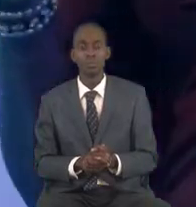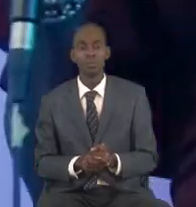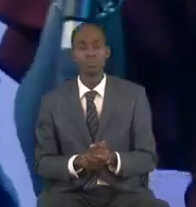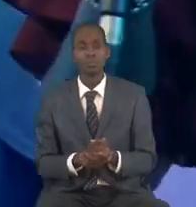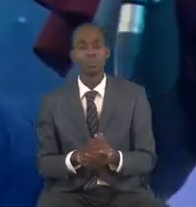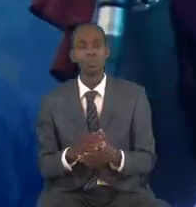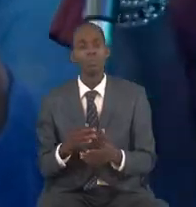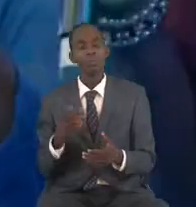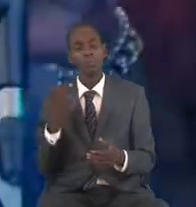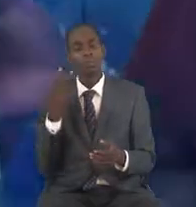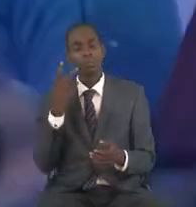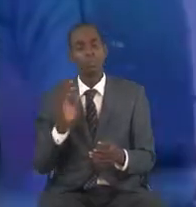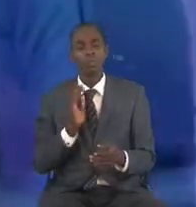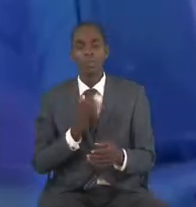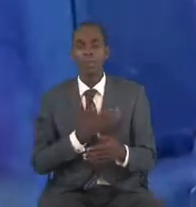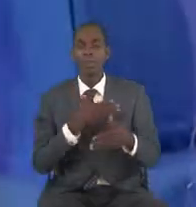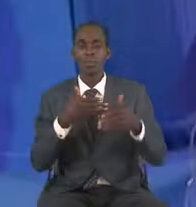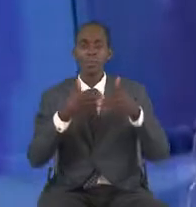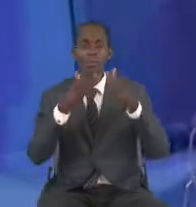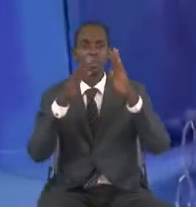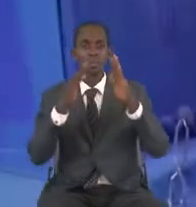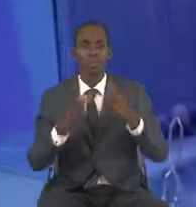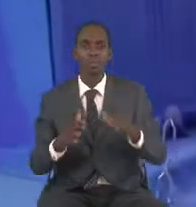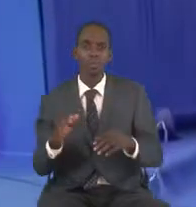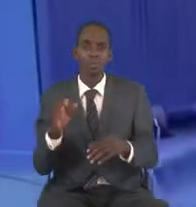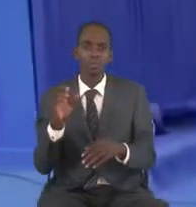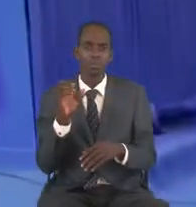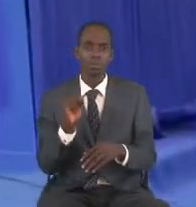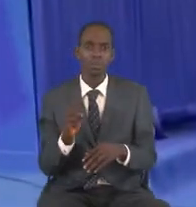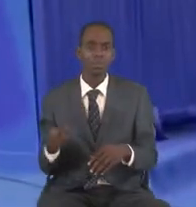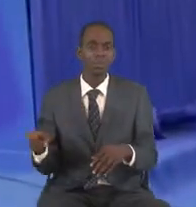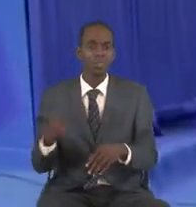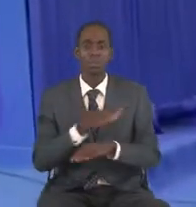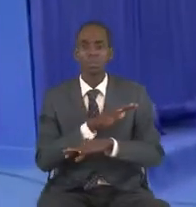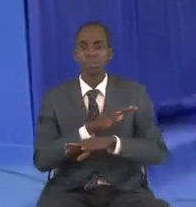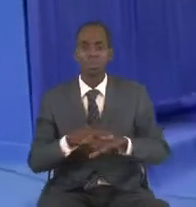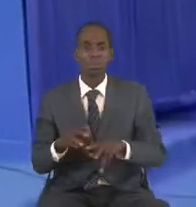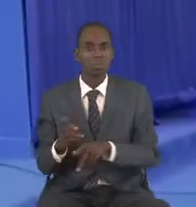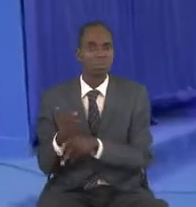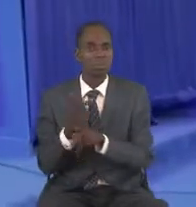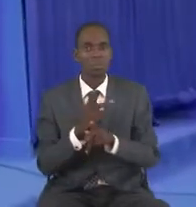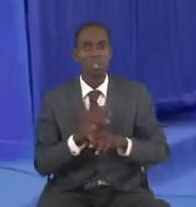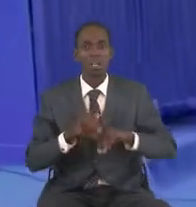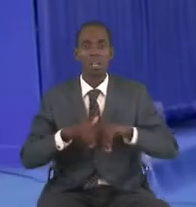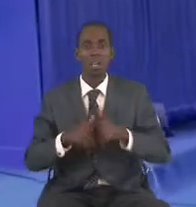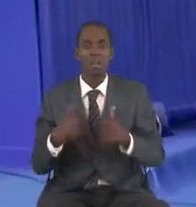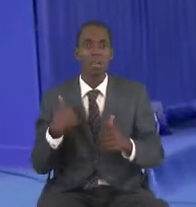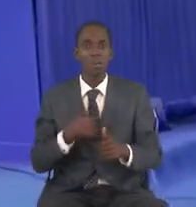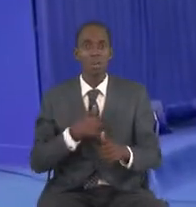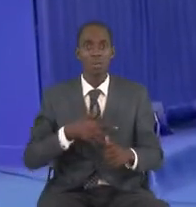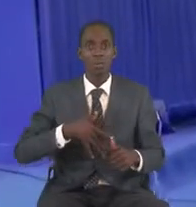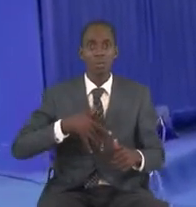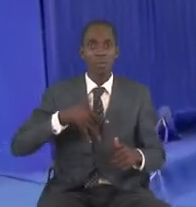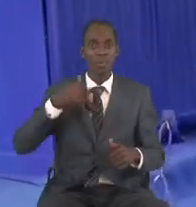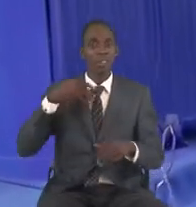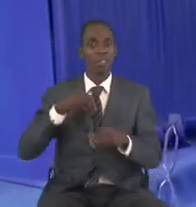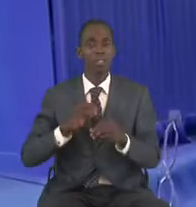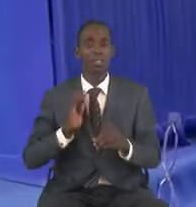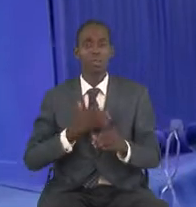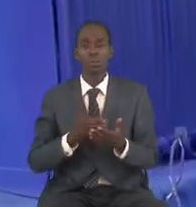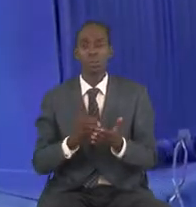Our leaders, they don't care how we feel in our own land,